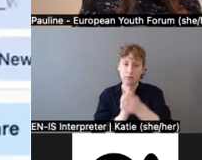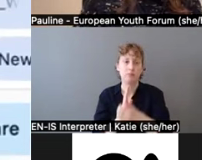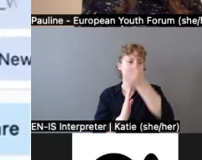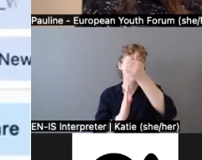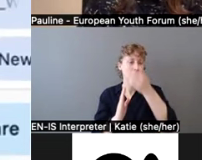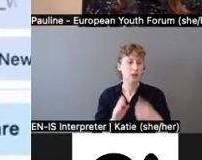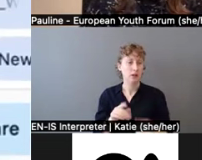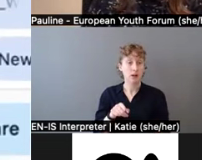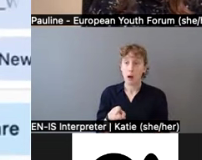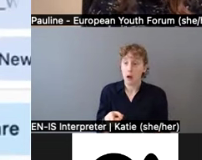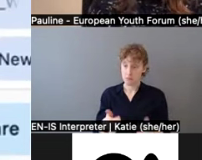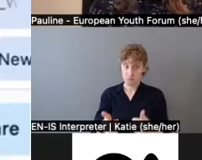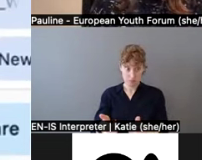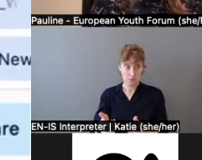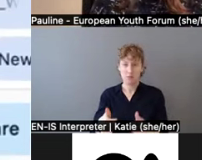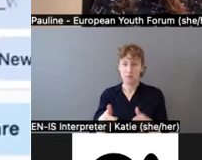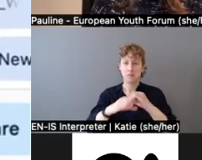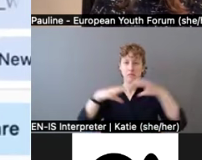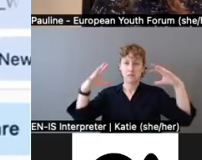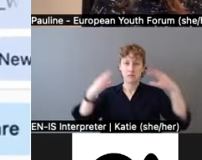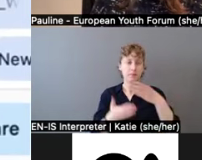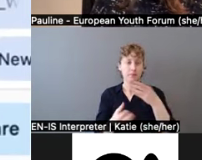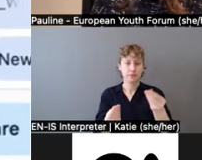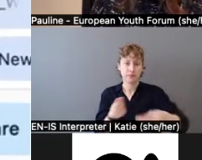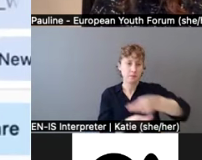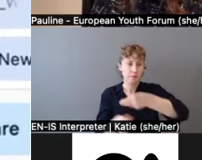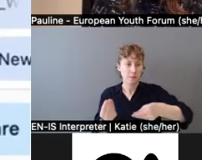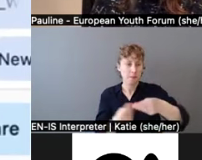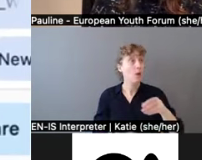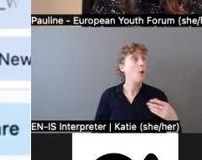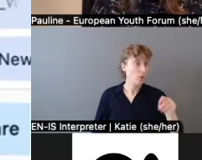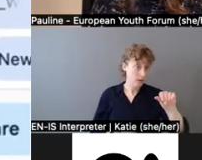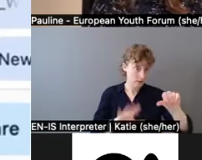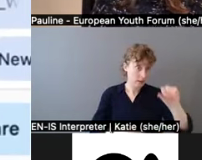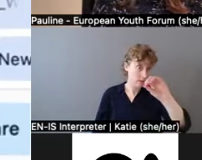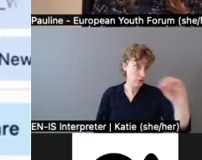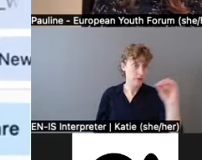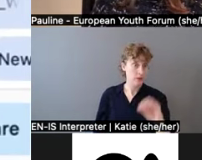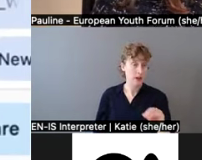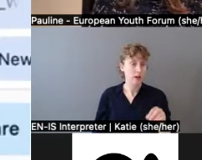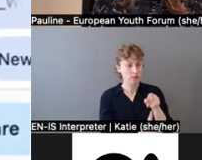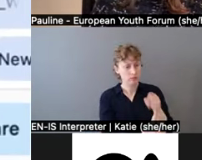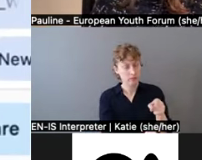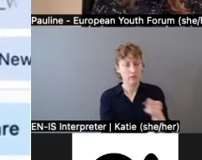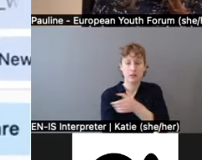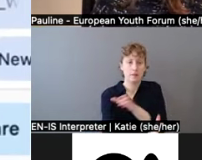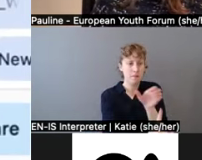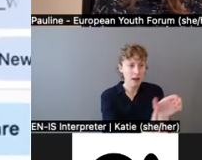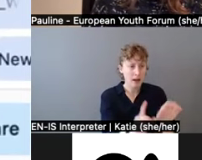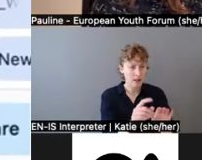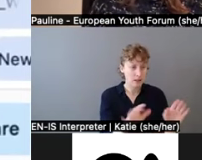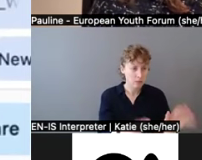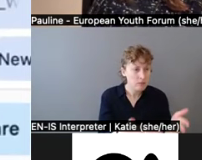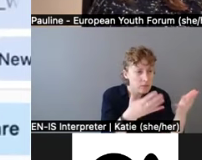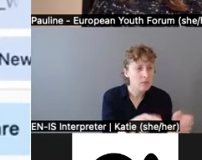is at. So this is how it could look like, that you would have 6% allocated to capacity development, and then the other